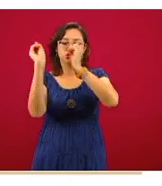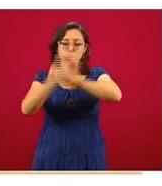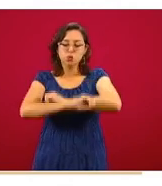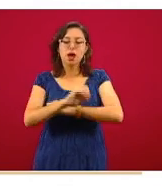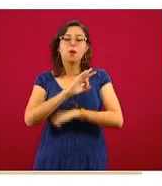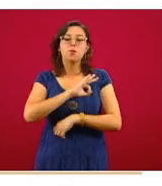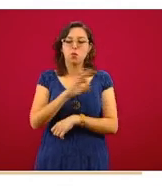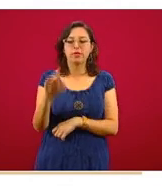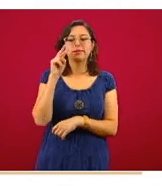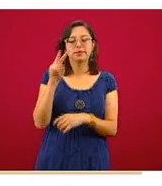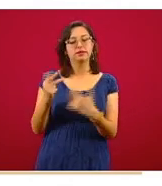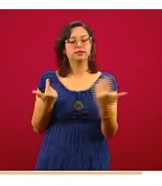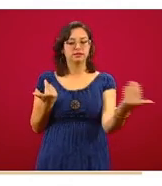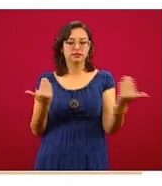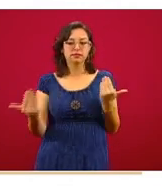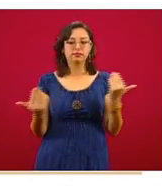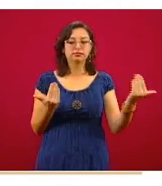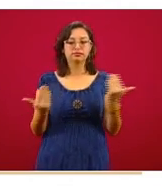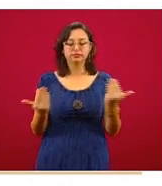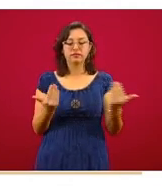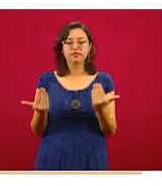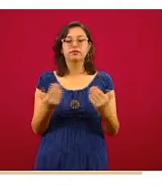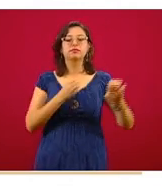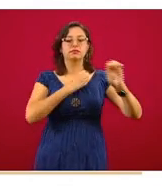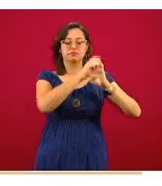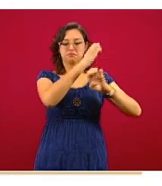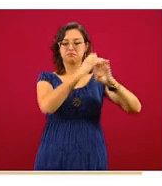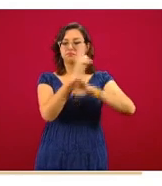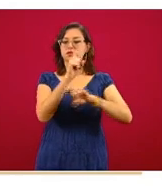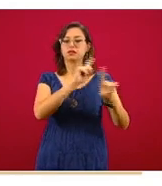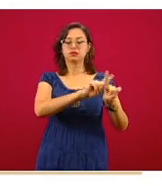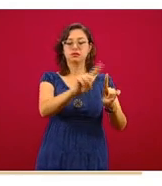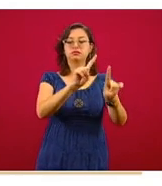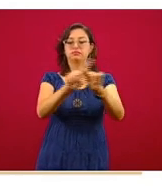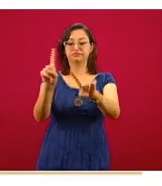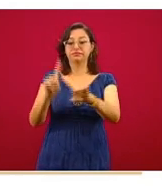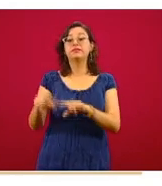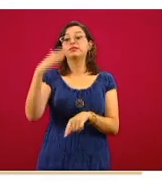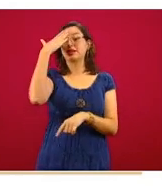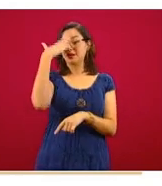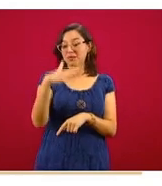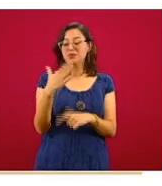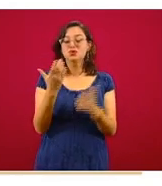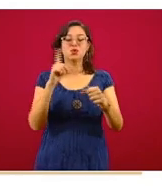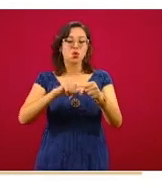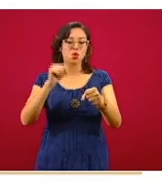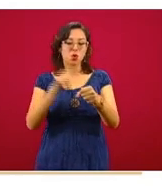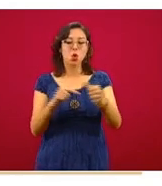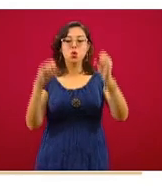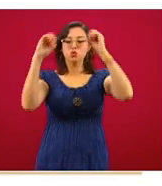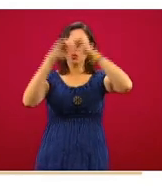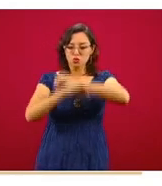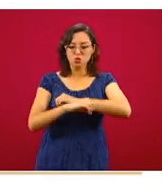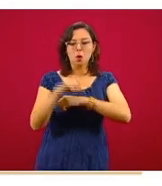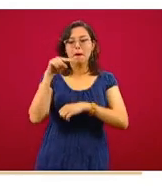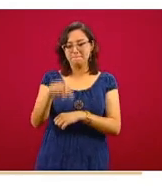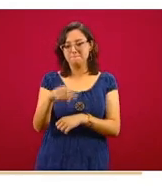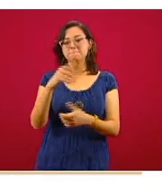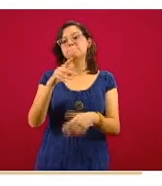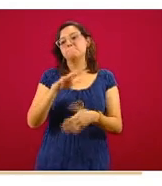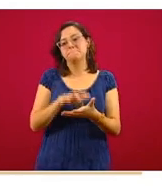We're referring to the number of confirmed cases, confirmed active cases in this case,